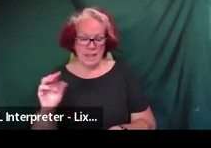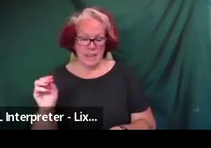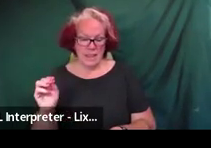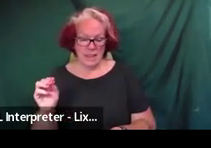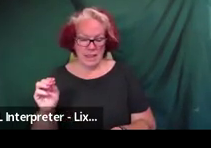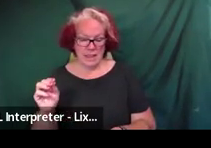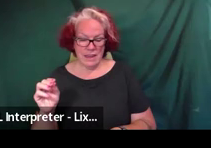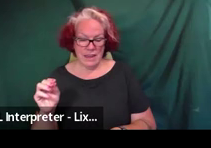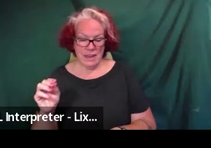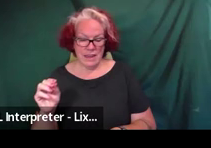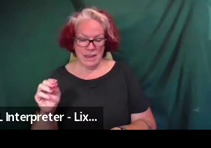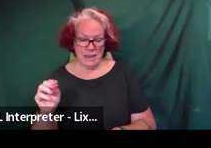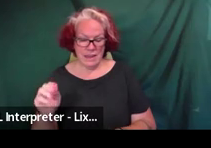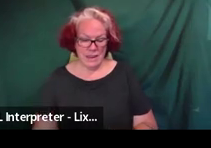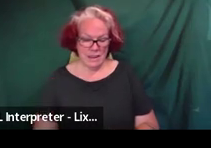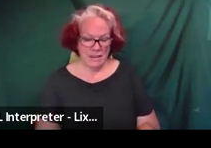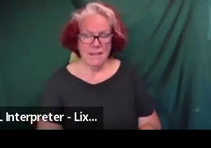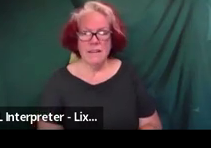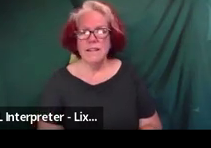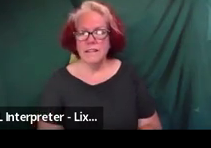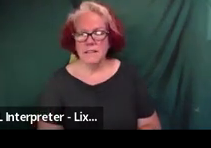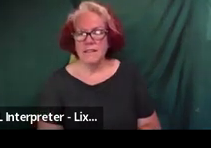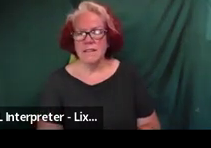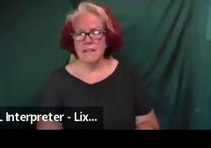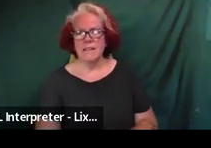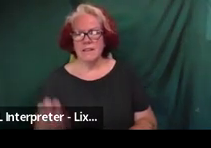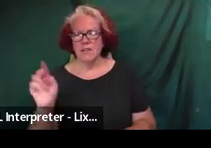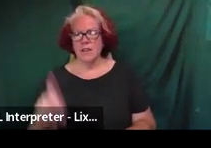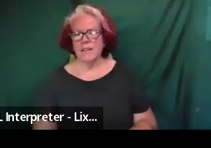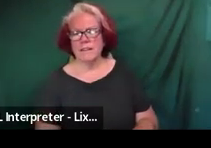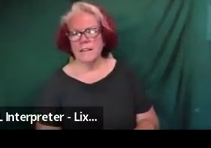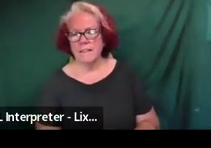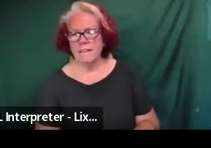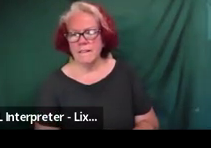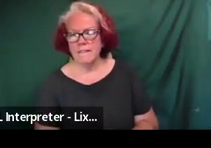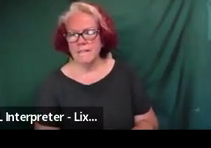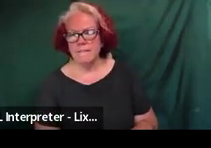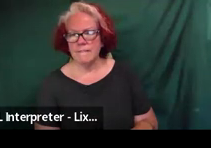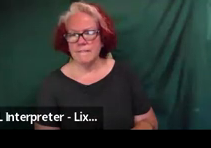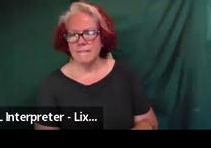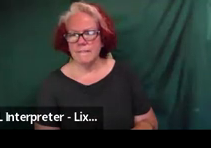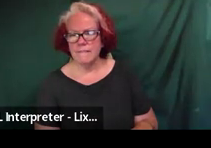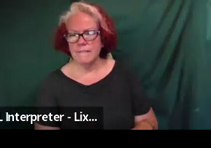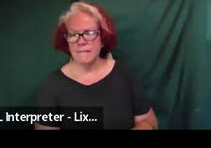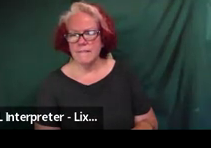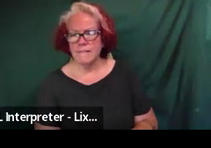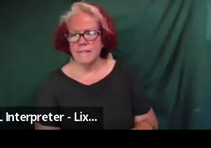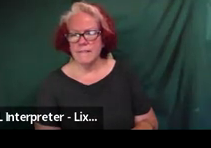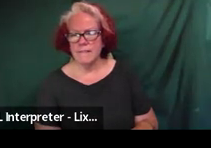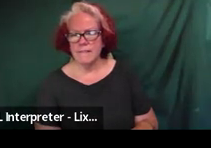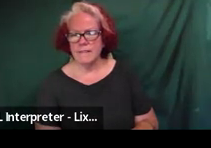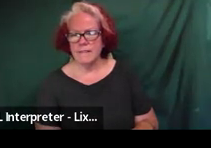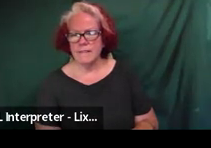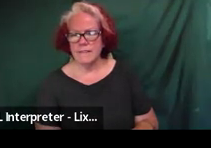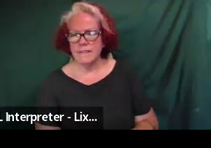23-24, so that will be taken into consideration, as well as the start of the 24-25 year and any reductions